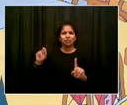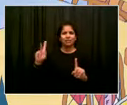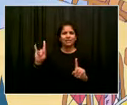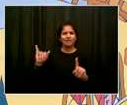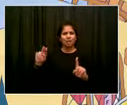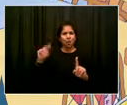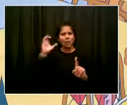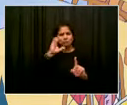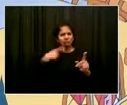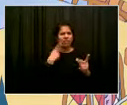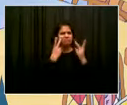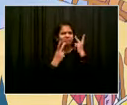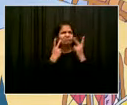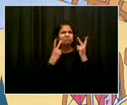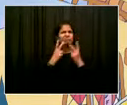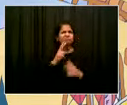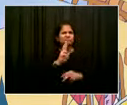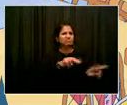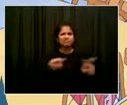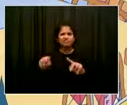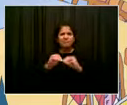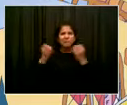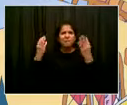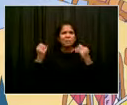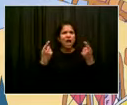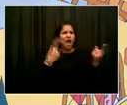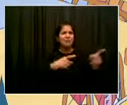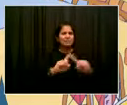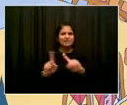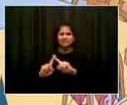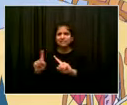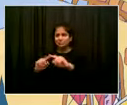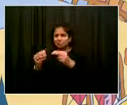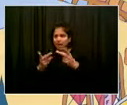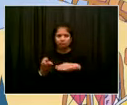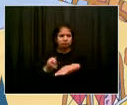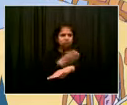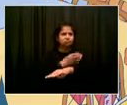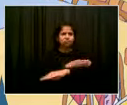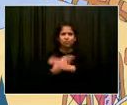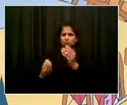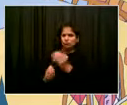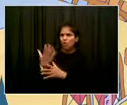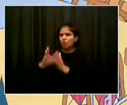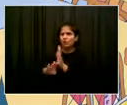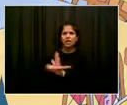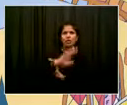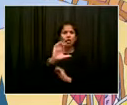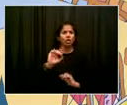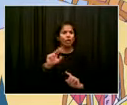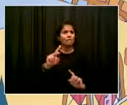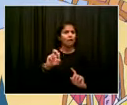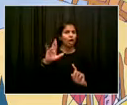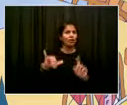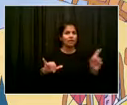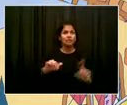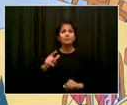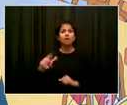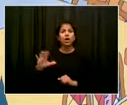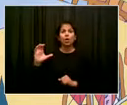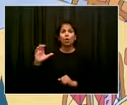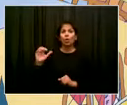seeing a lot of recovery happening. We had a great moment yesterday, the Caribbean American Chamber of Commerce and Industry, an amazing organization that's